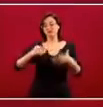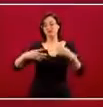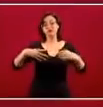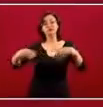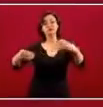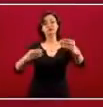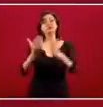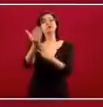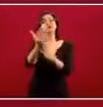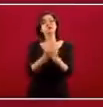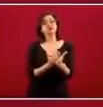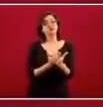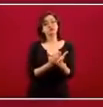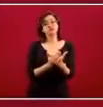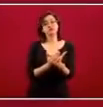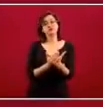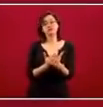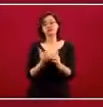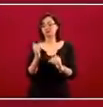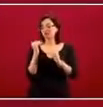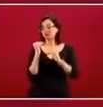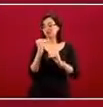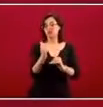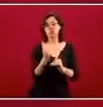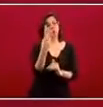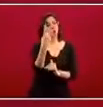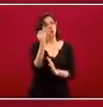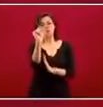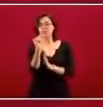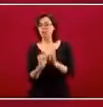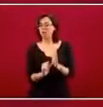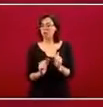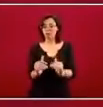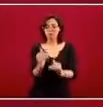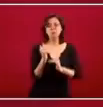of analysis and expert input.